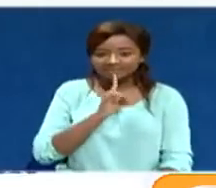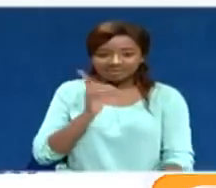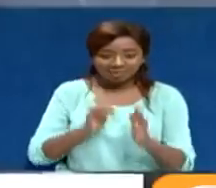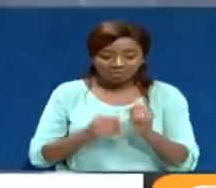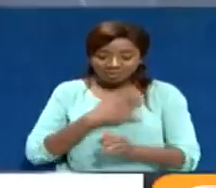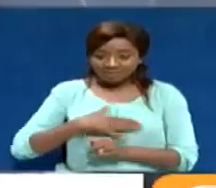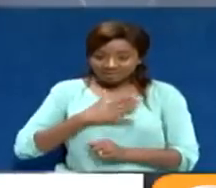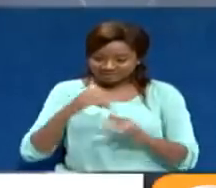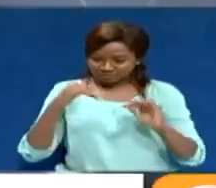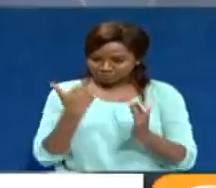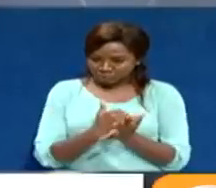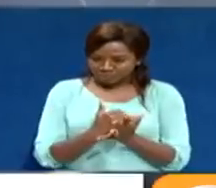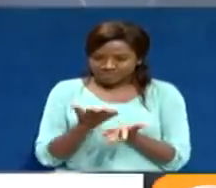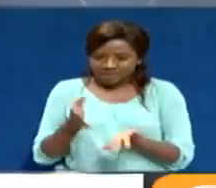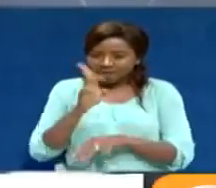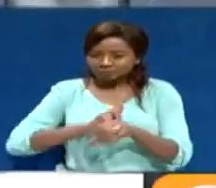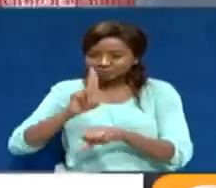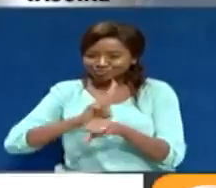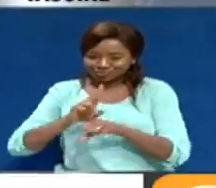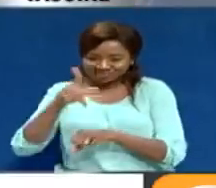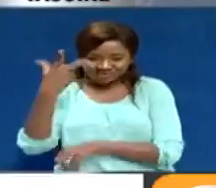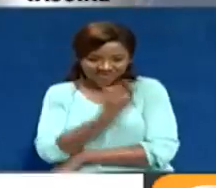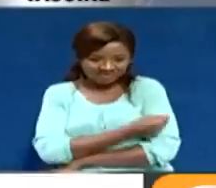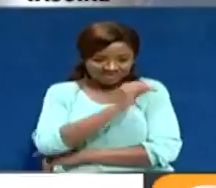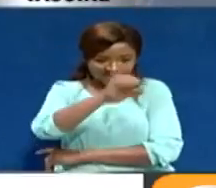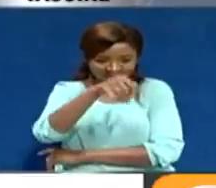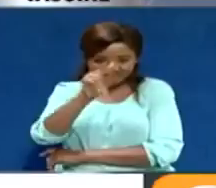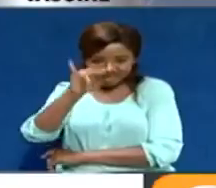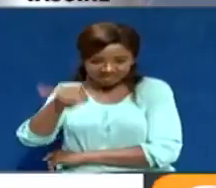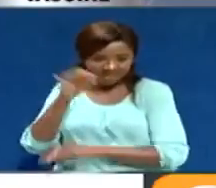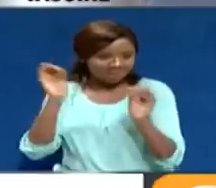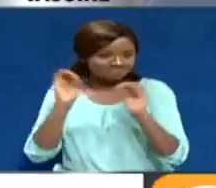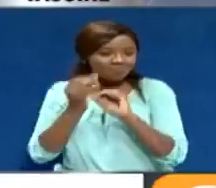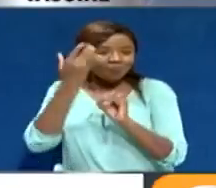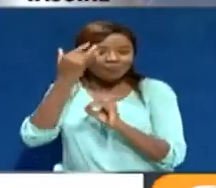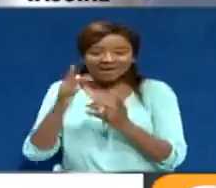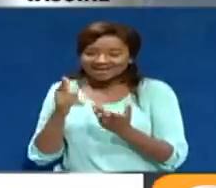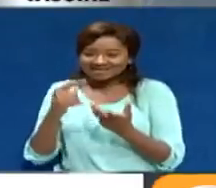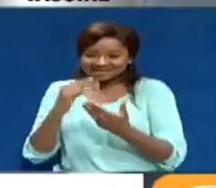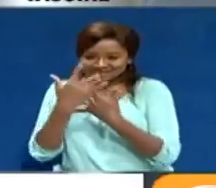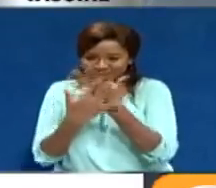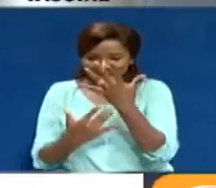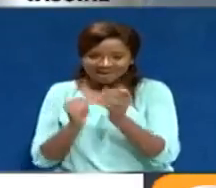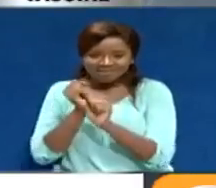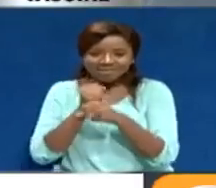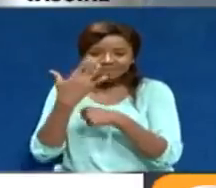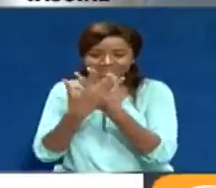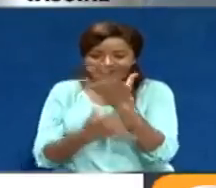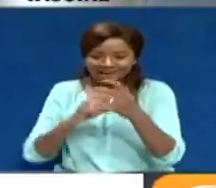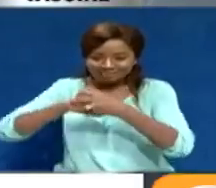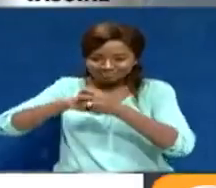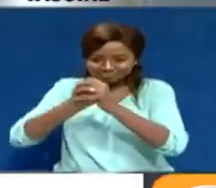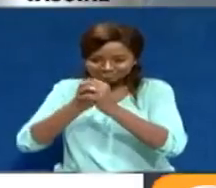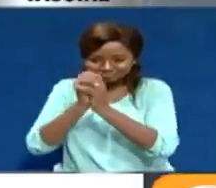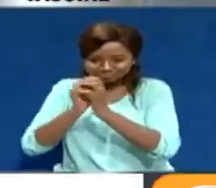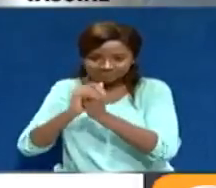of the vaccine, citing a rare blood clotting disorder in 6 people out of a total of nearly 7 million people who